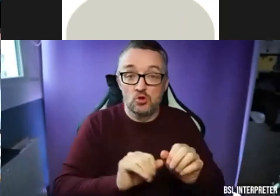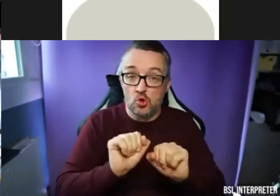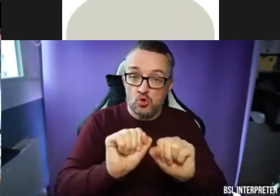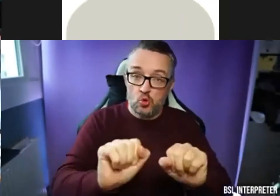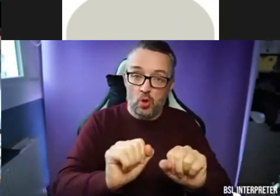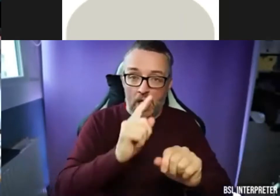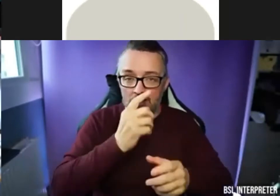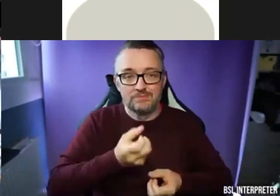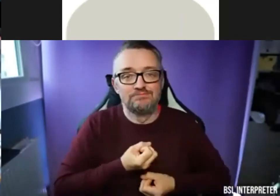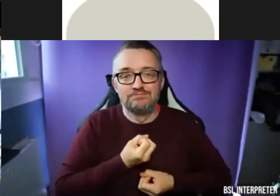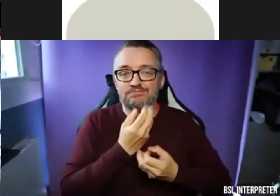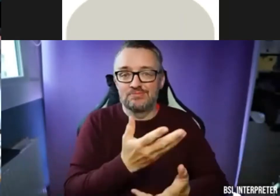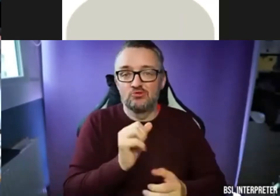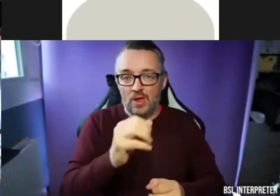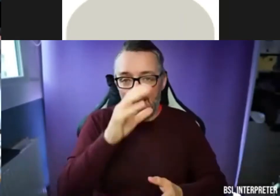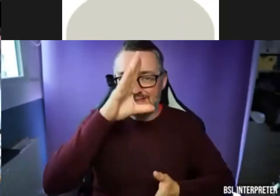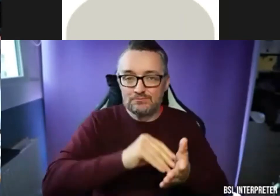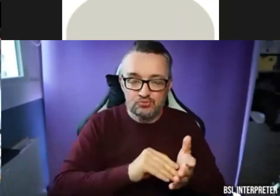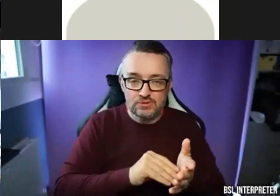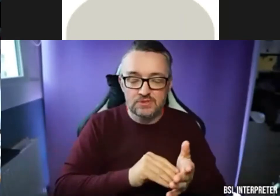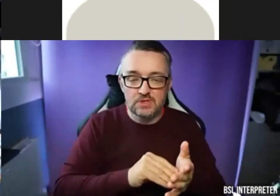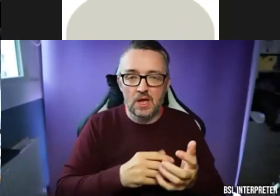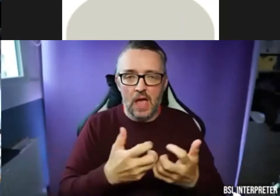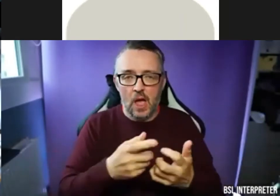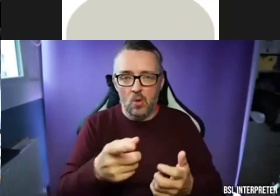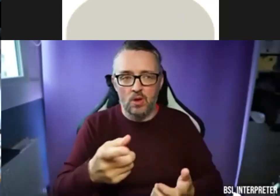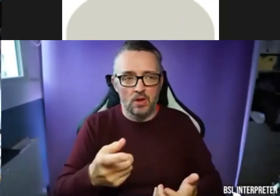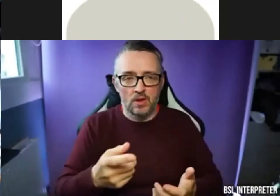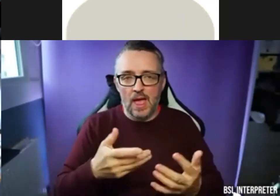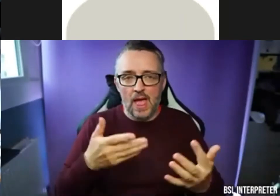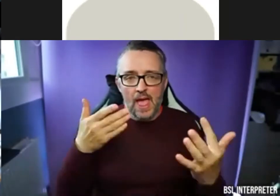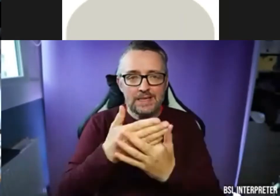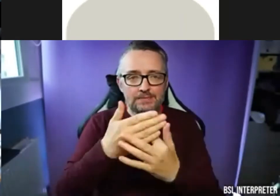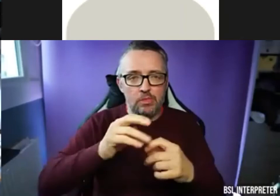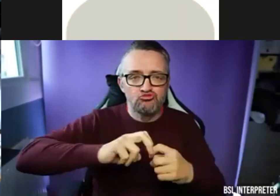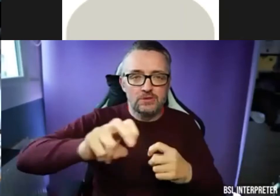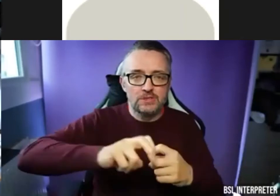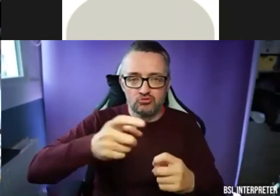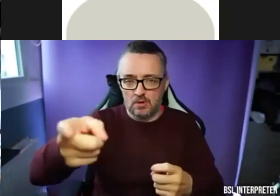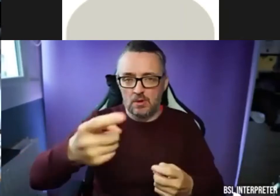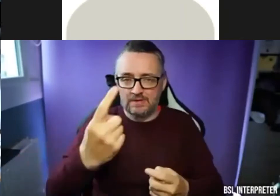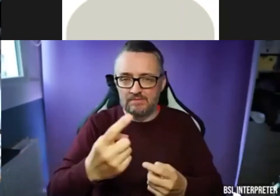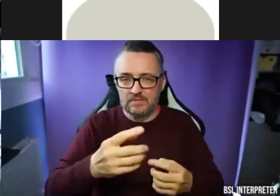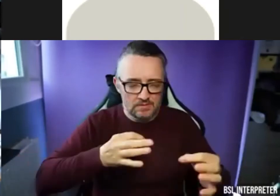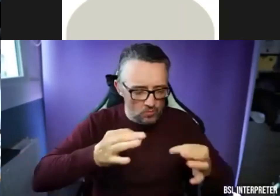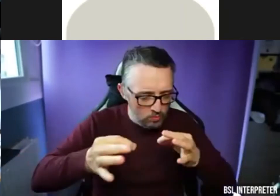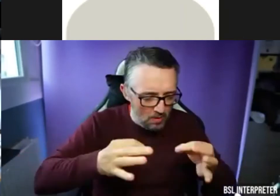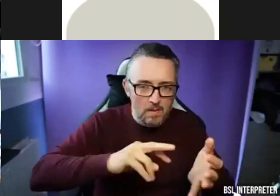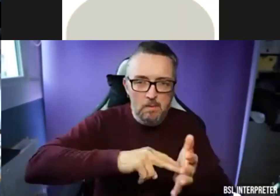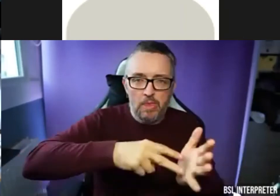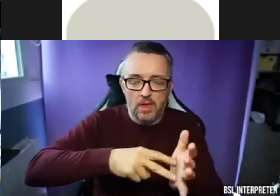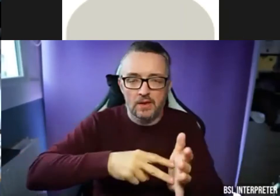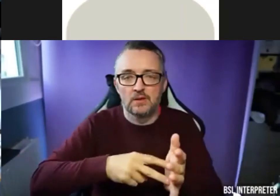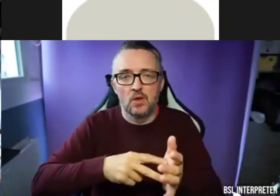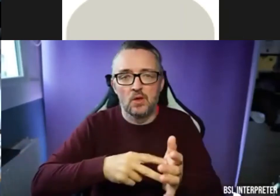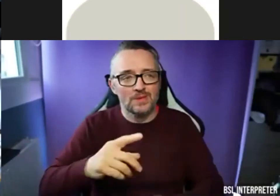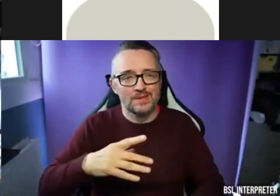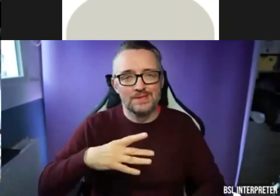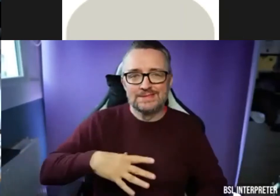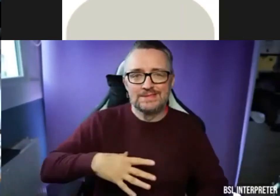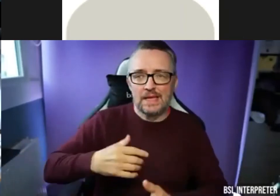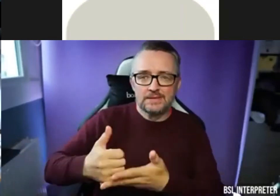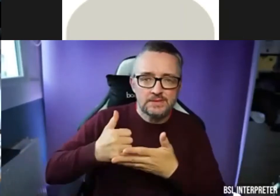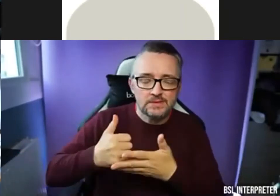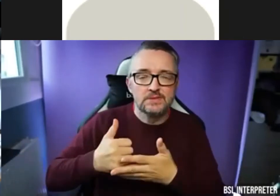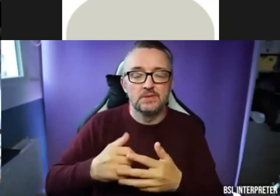experiences of planning accessible journeys, about the types of information that you need, and maybe some of the websites